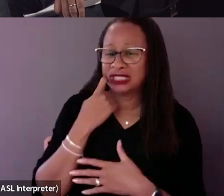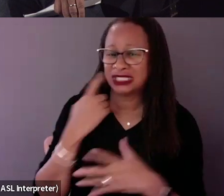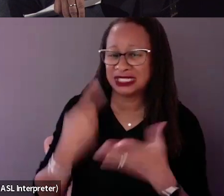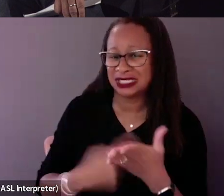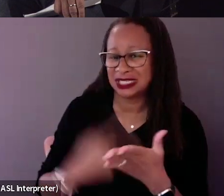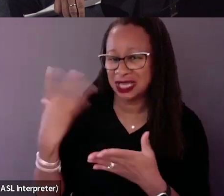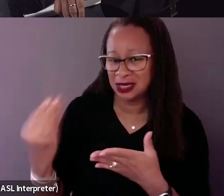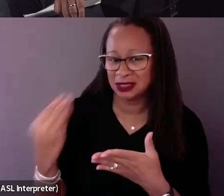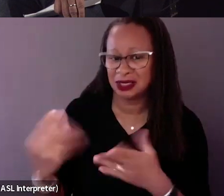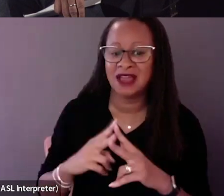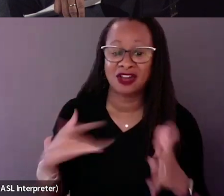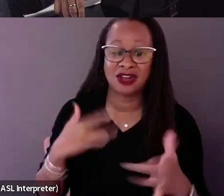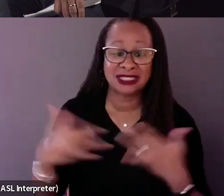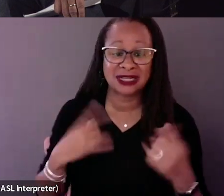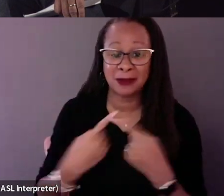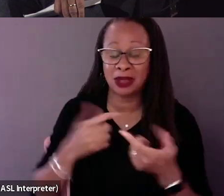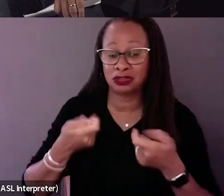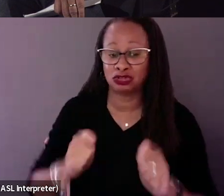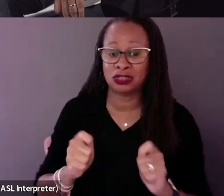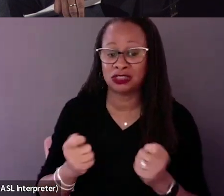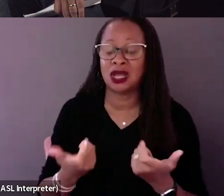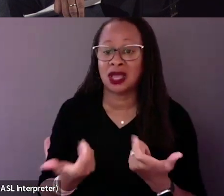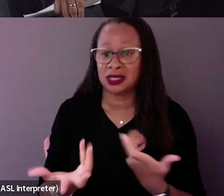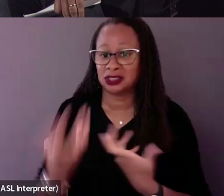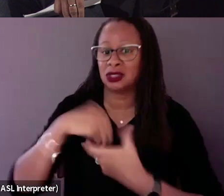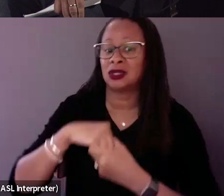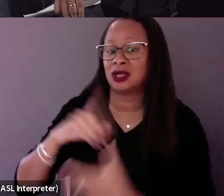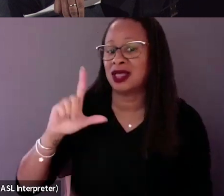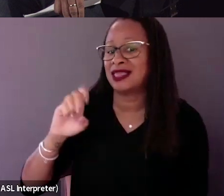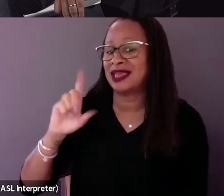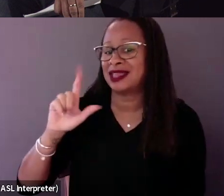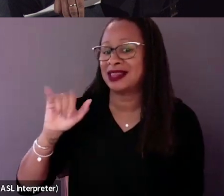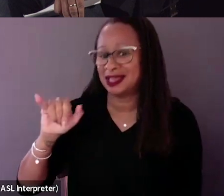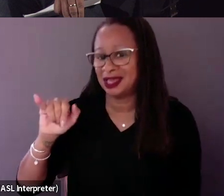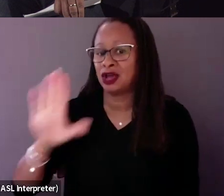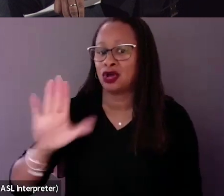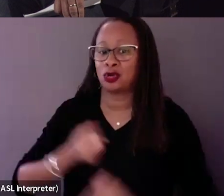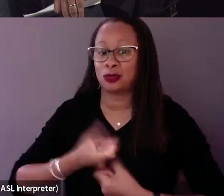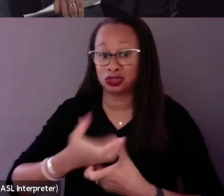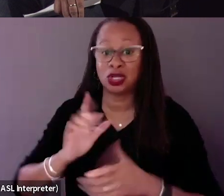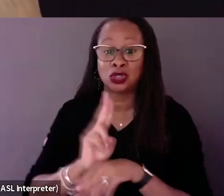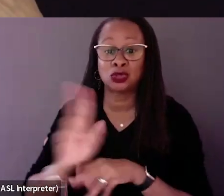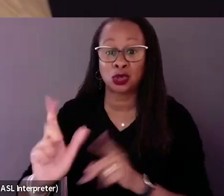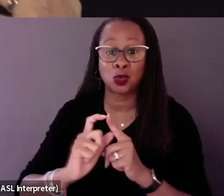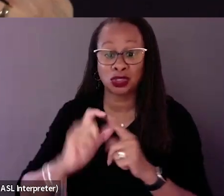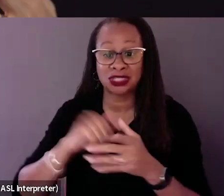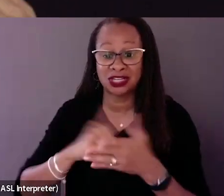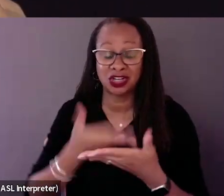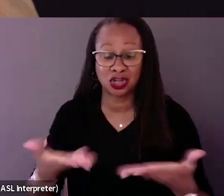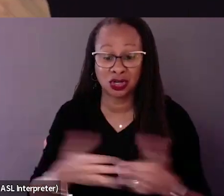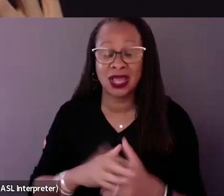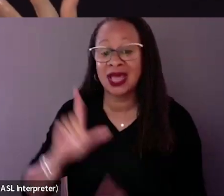both very excited about trying to include was Layli's poetry, was using Layli's words in here. And